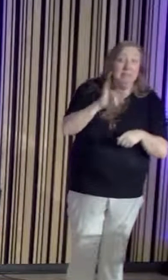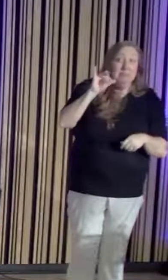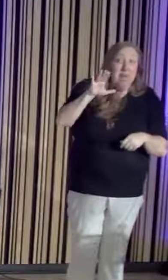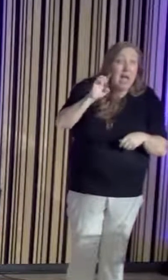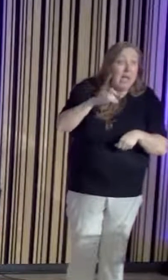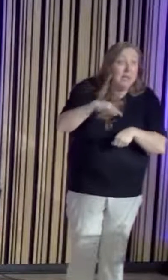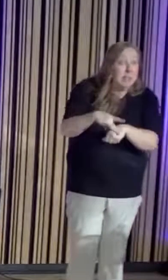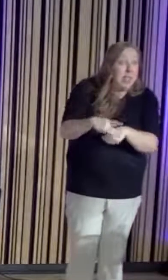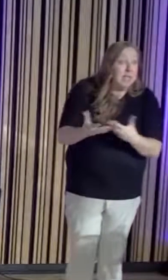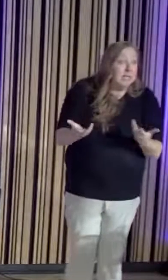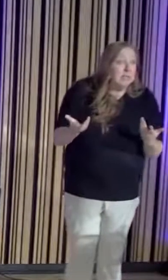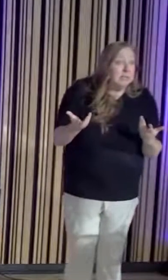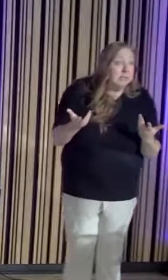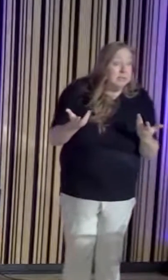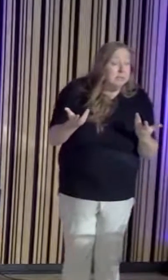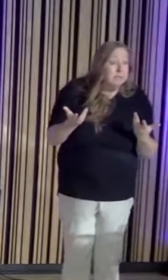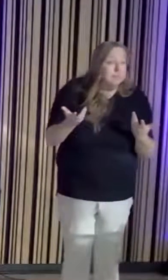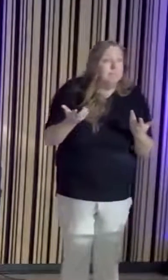planets